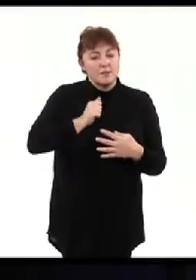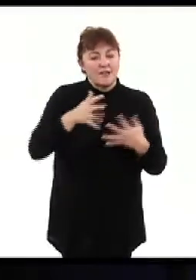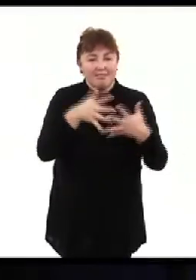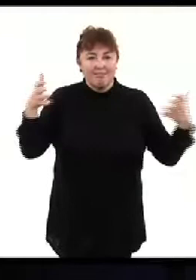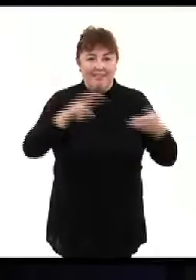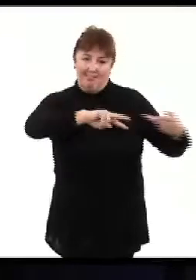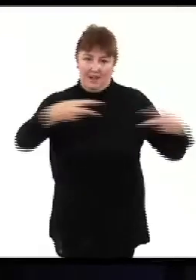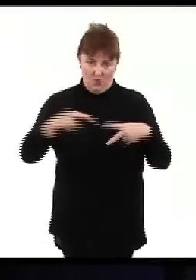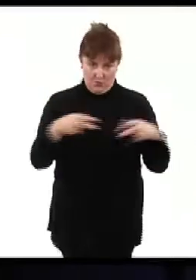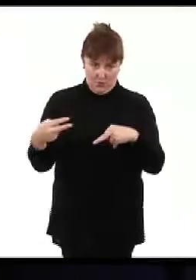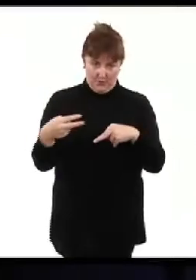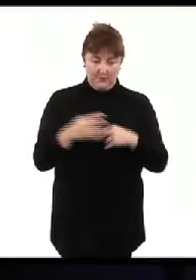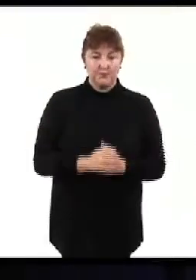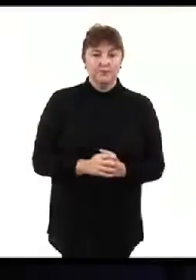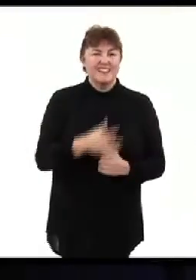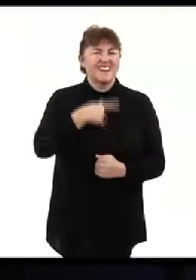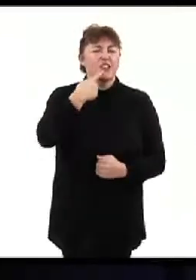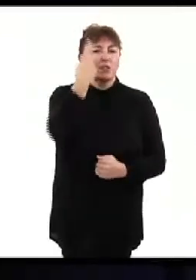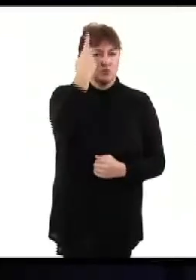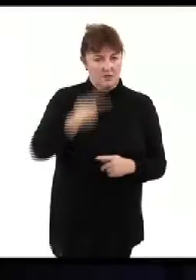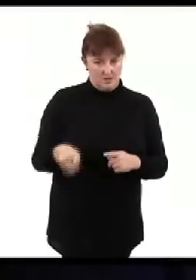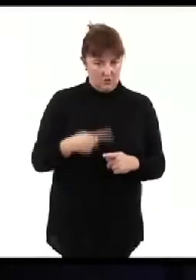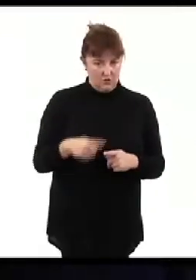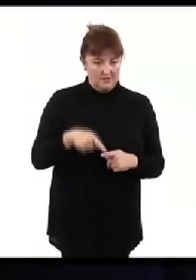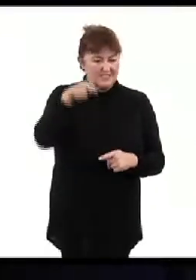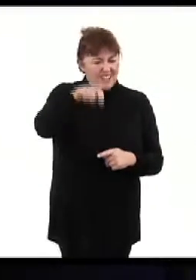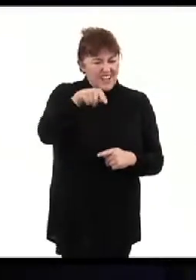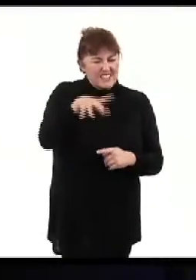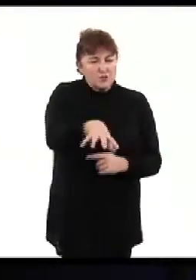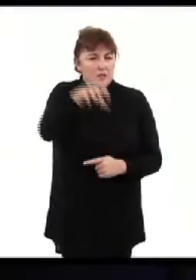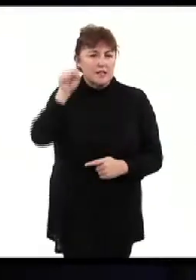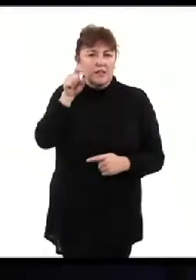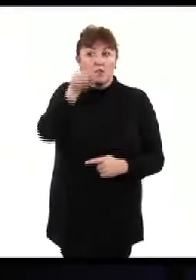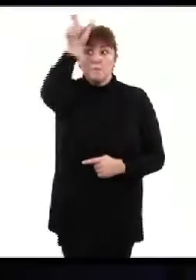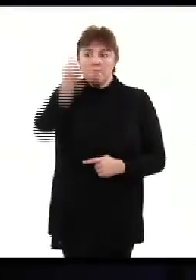the same in Spanish Sign Language. I don't know. Do you do this?